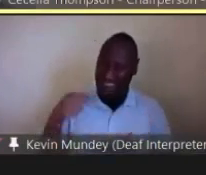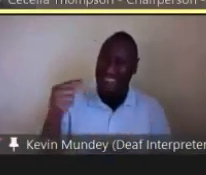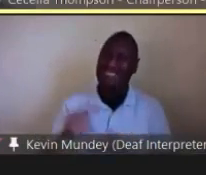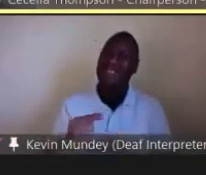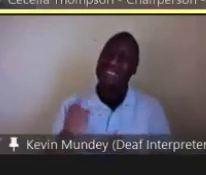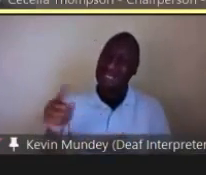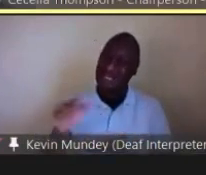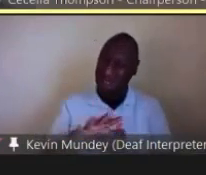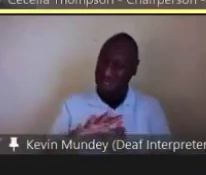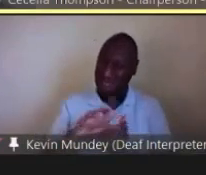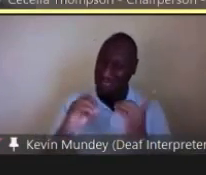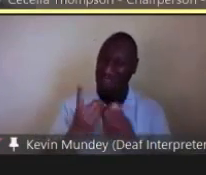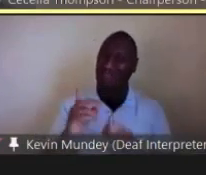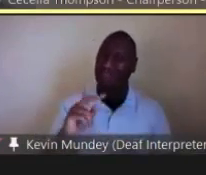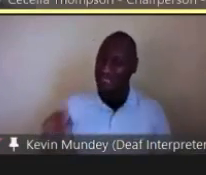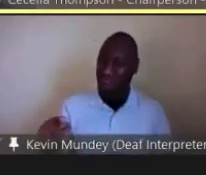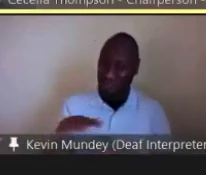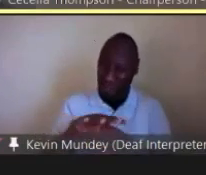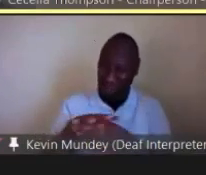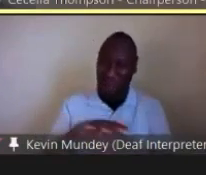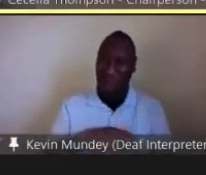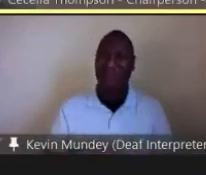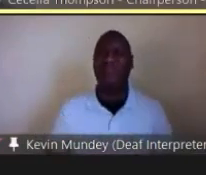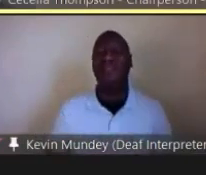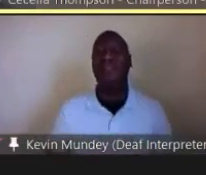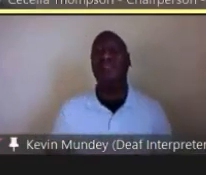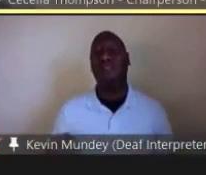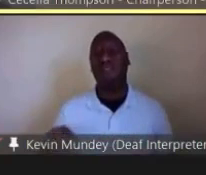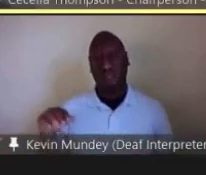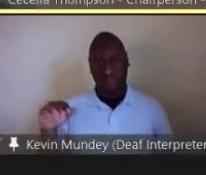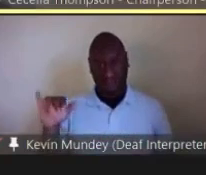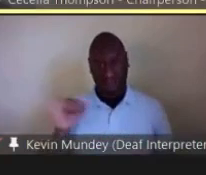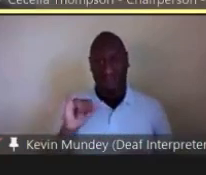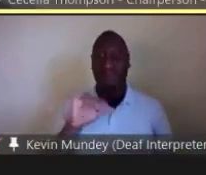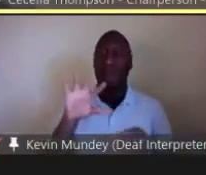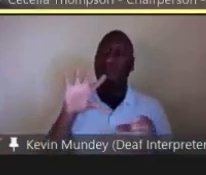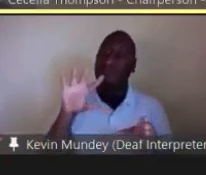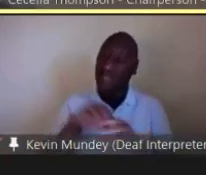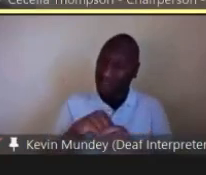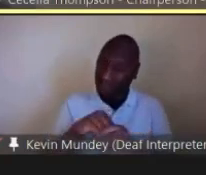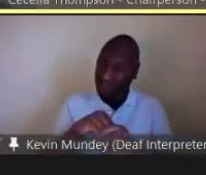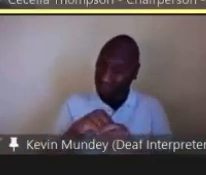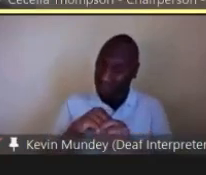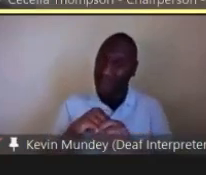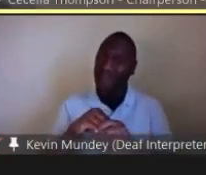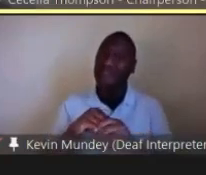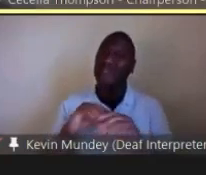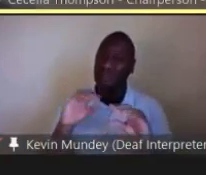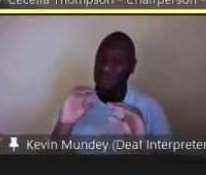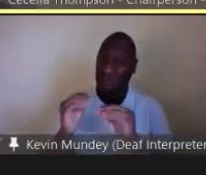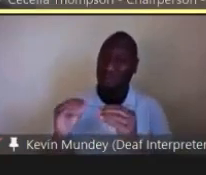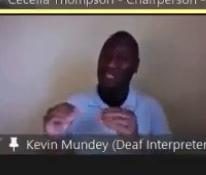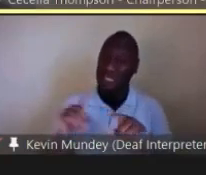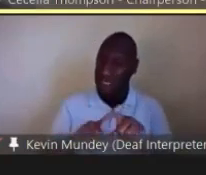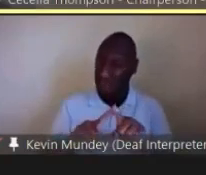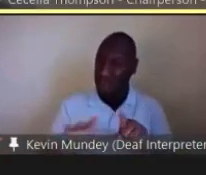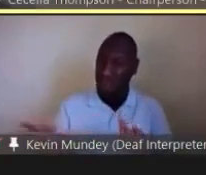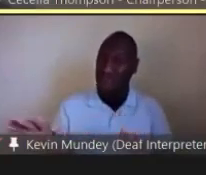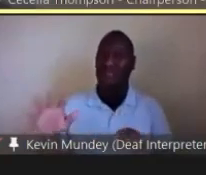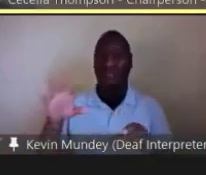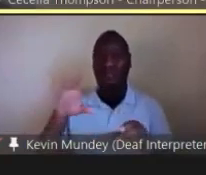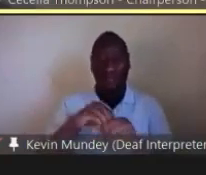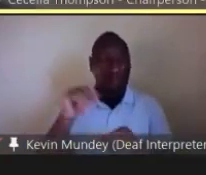Philadelphia. I am also part of many organizations including the Governor's Special